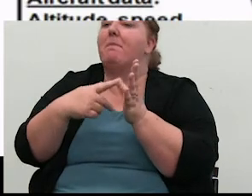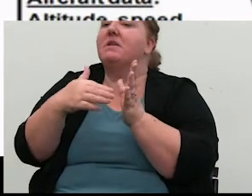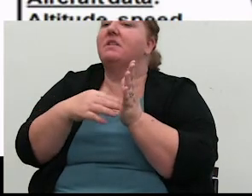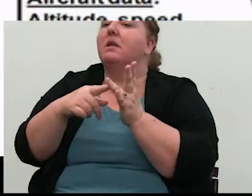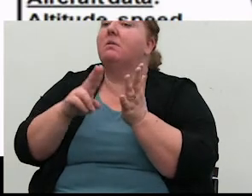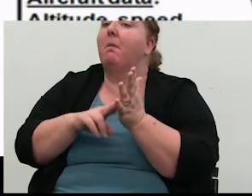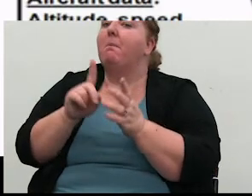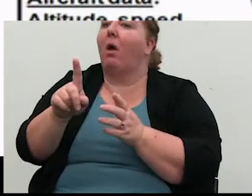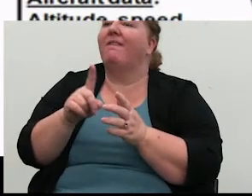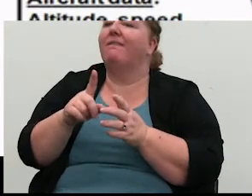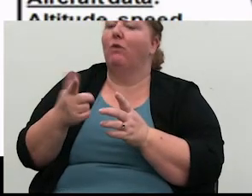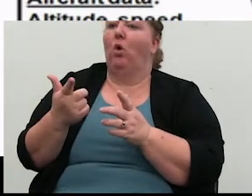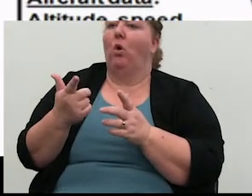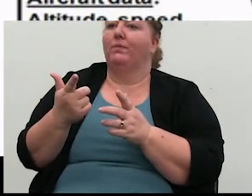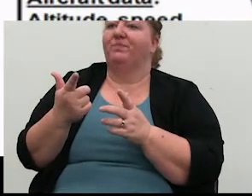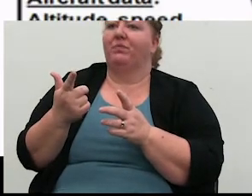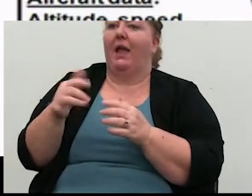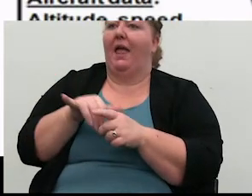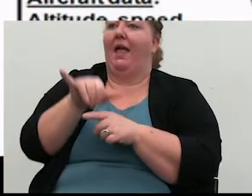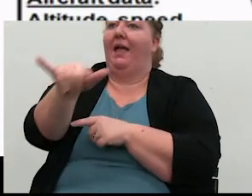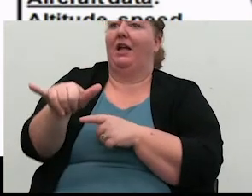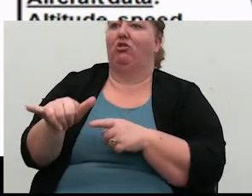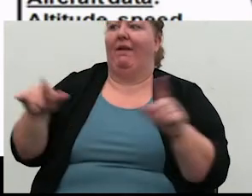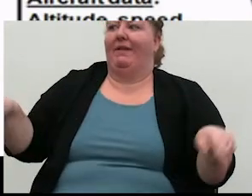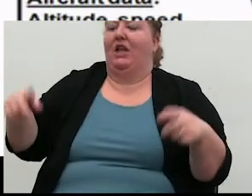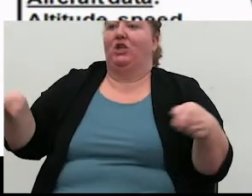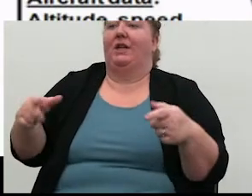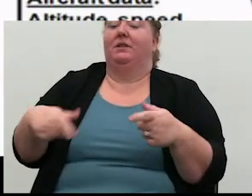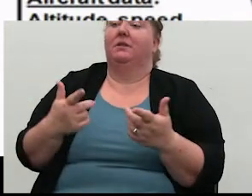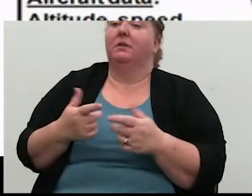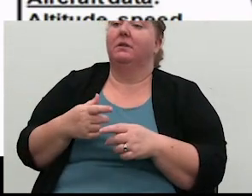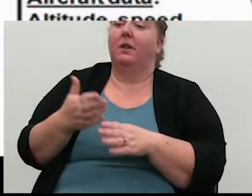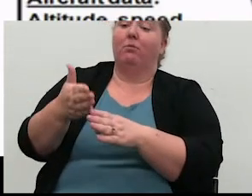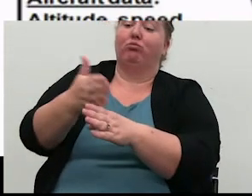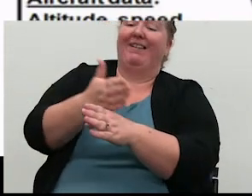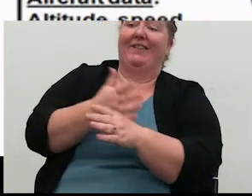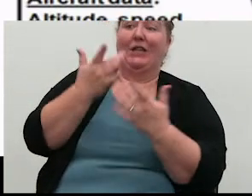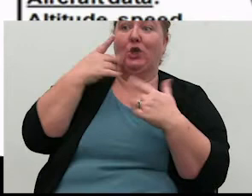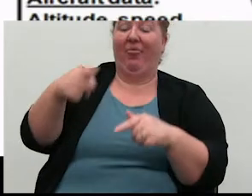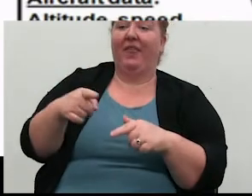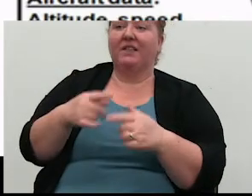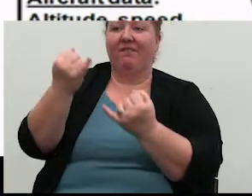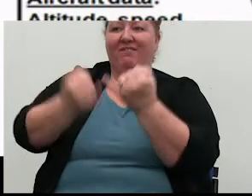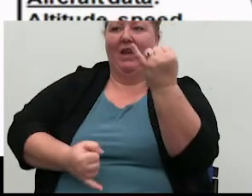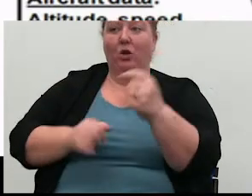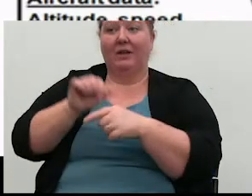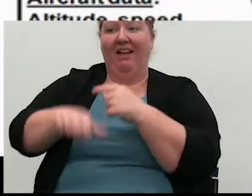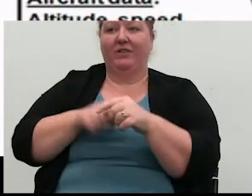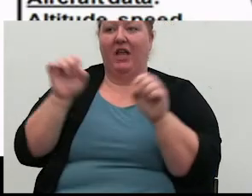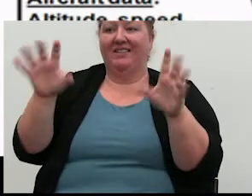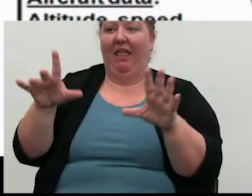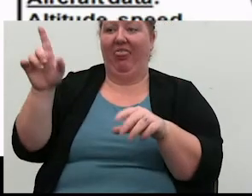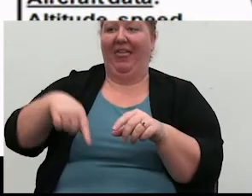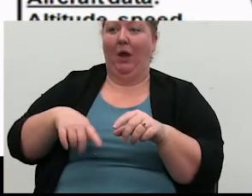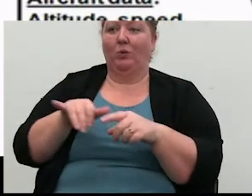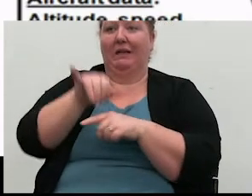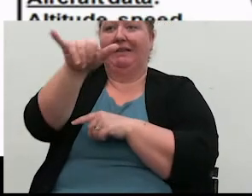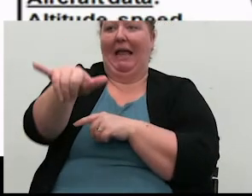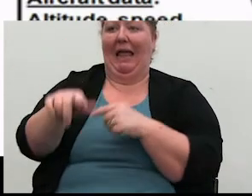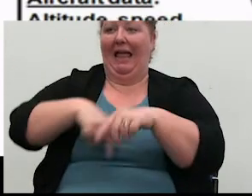aircraft engines. Engines that previously showed this vibration pattern went on to fail 10,000 air hours